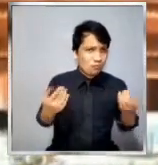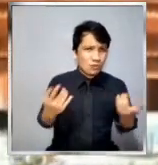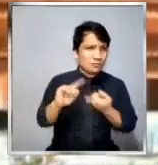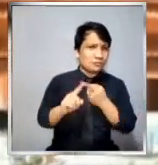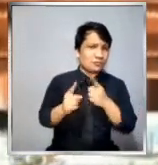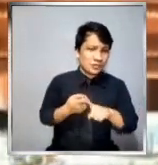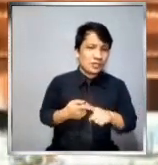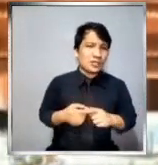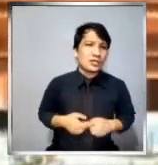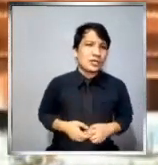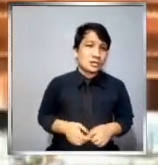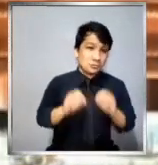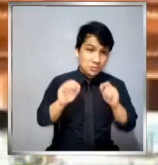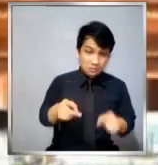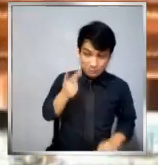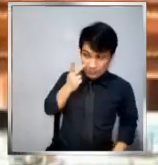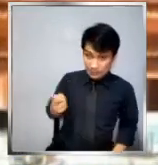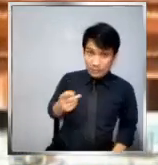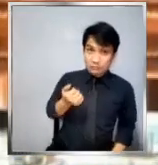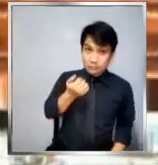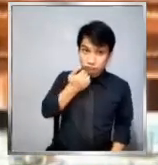mali. Basta pati ako.